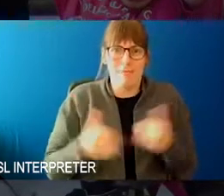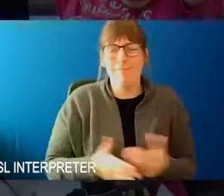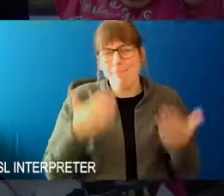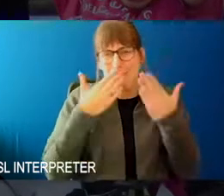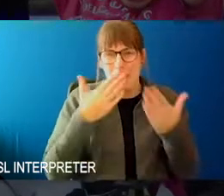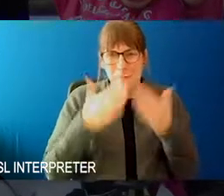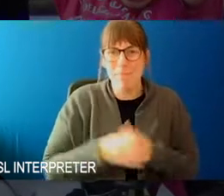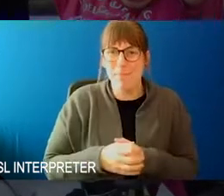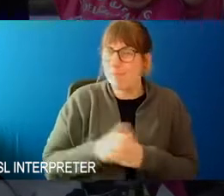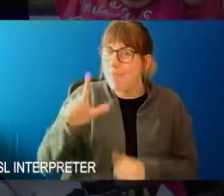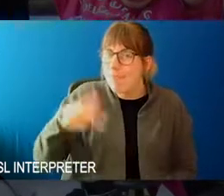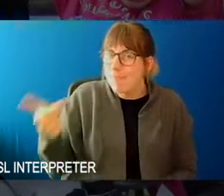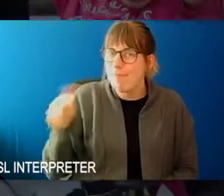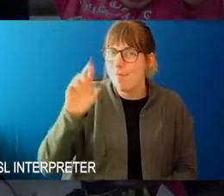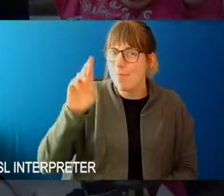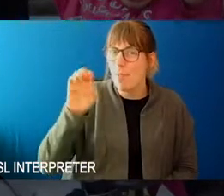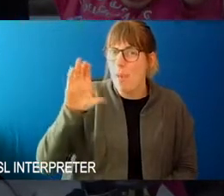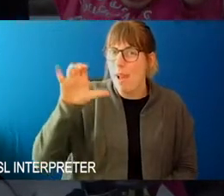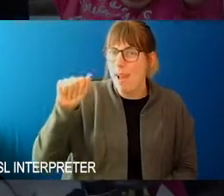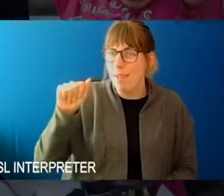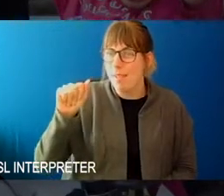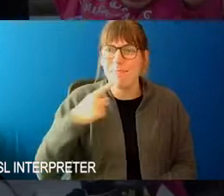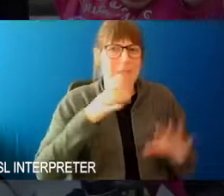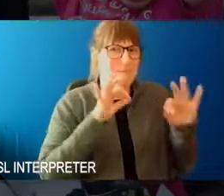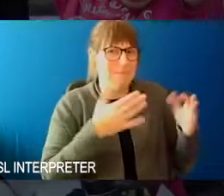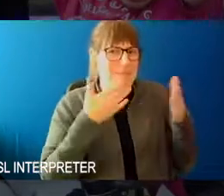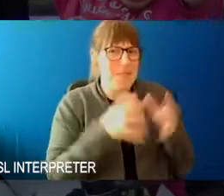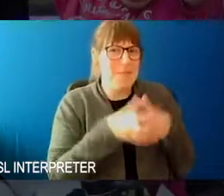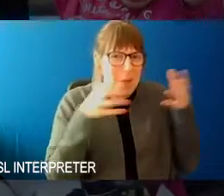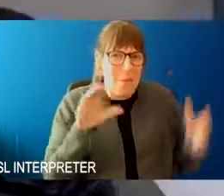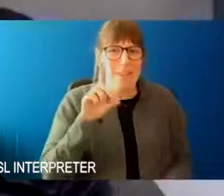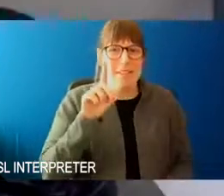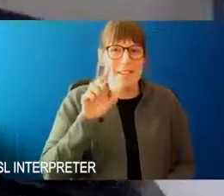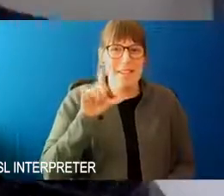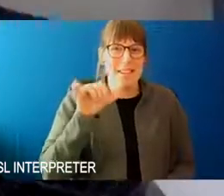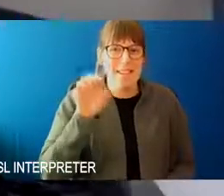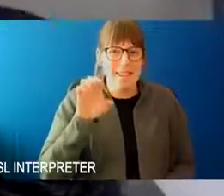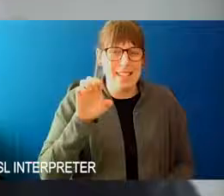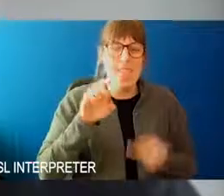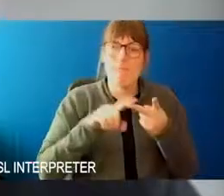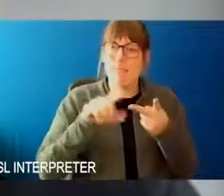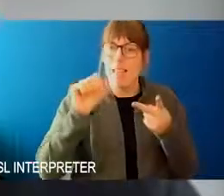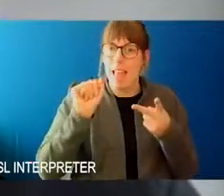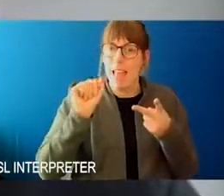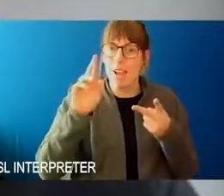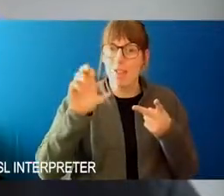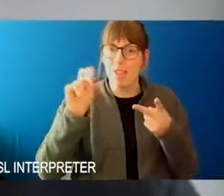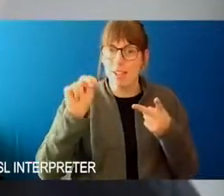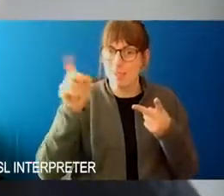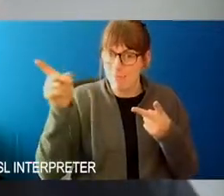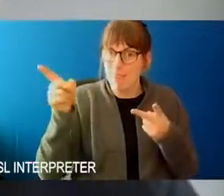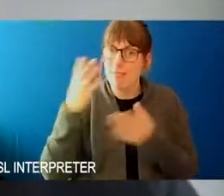the awakening moment. Thank you. Rebecca, I'll pass it back to you. Thanks so much, Delyse.